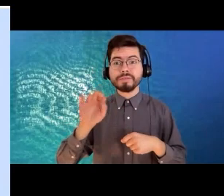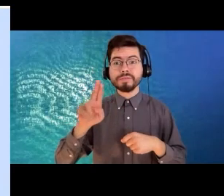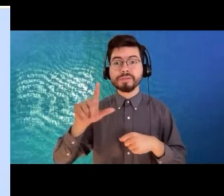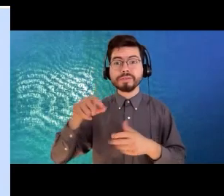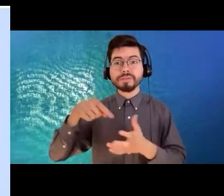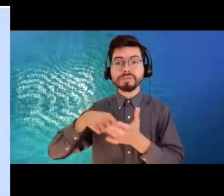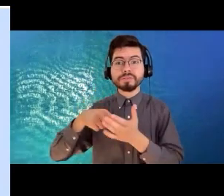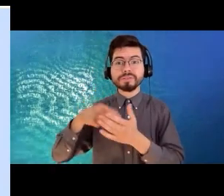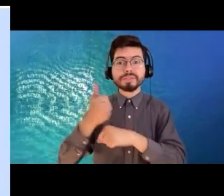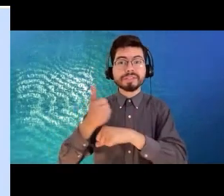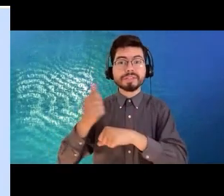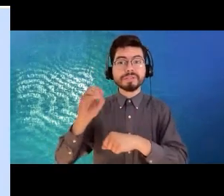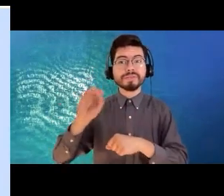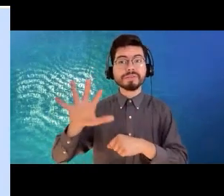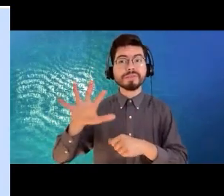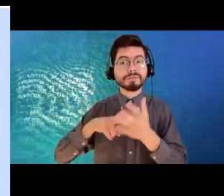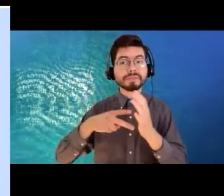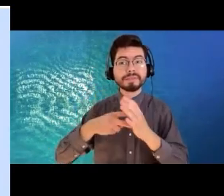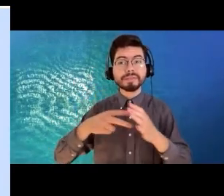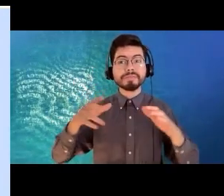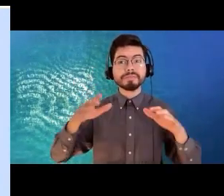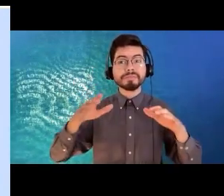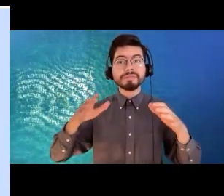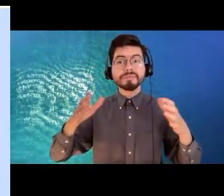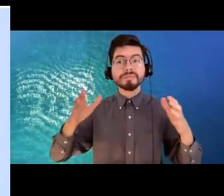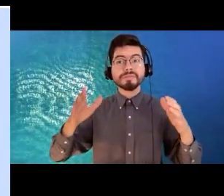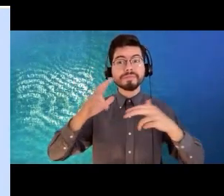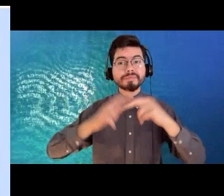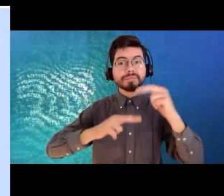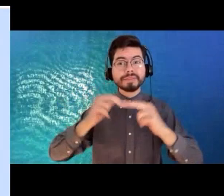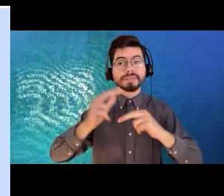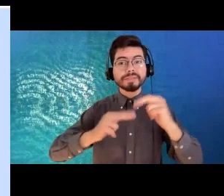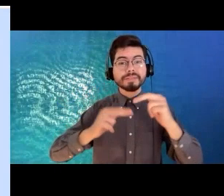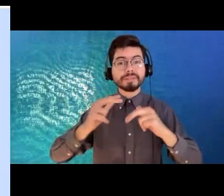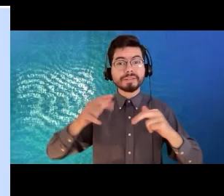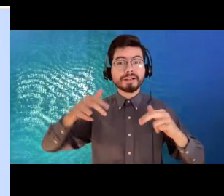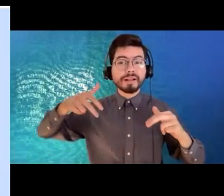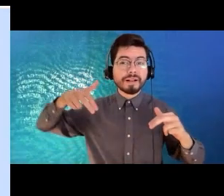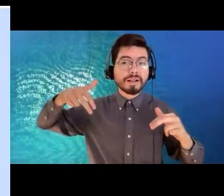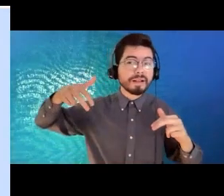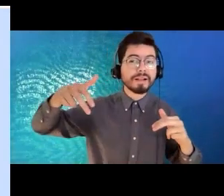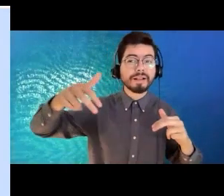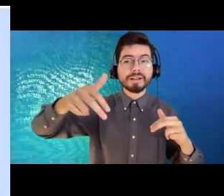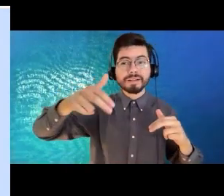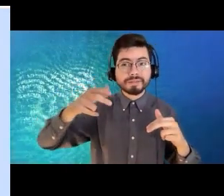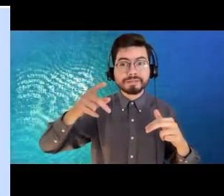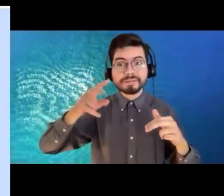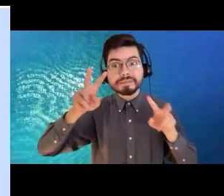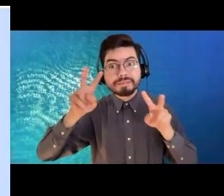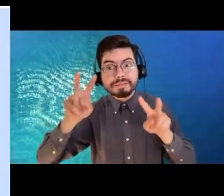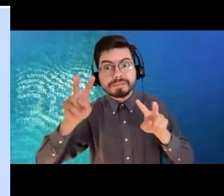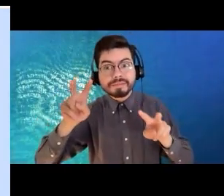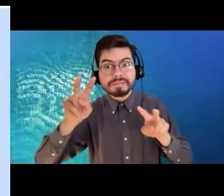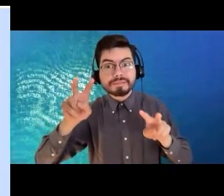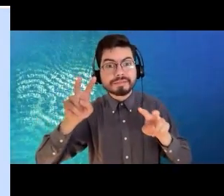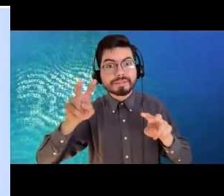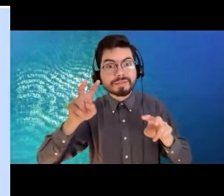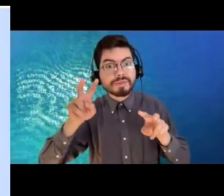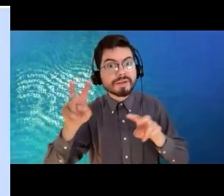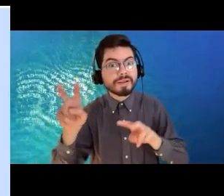to the front of the building. And if you've already had enough of Old Faithful, you can go to the bathroom. So with that, I'd like to introduce